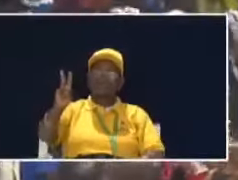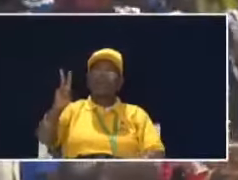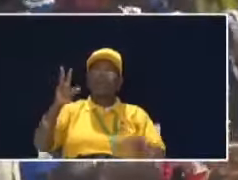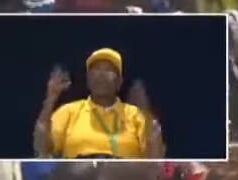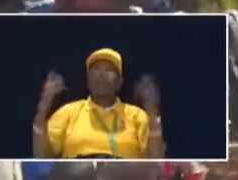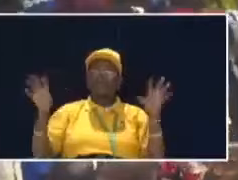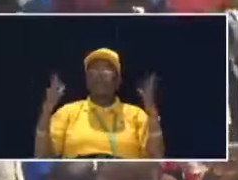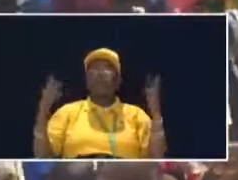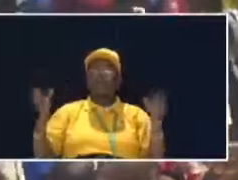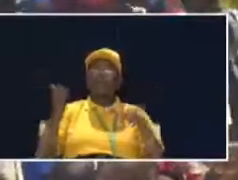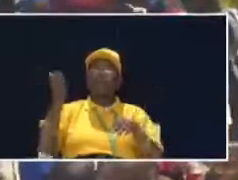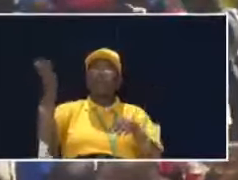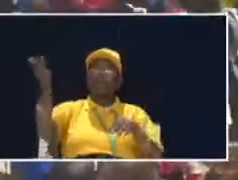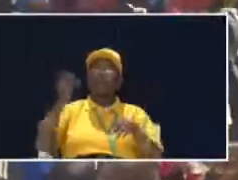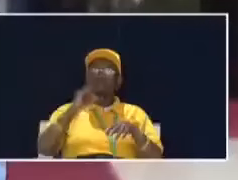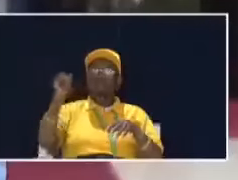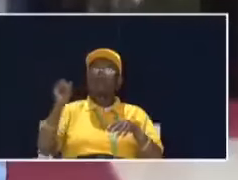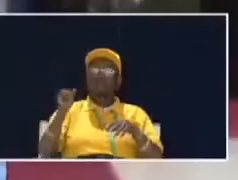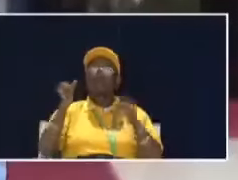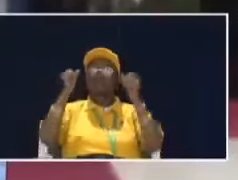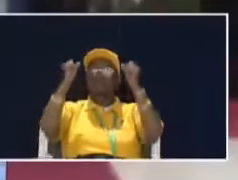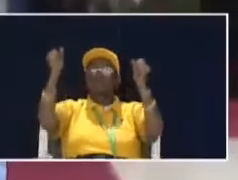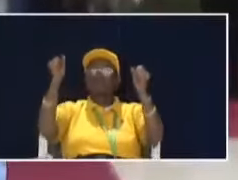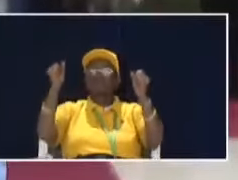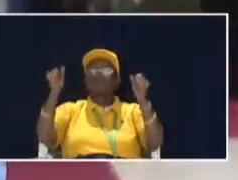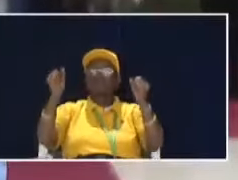There is power mighty in His blood